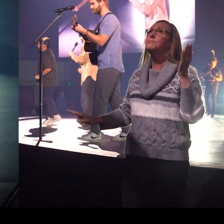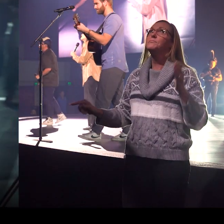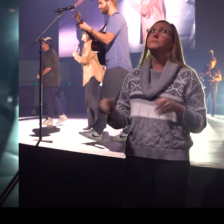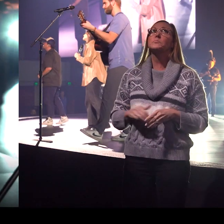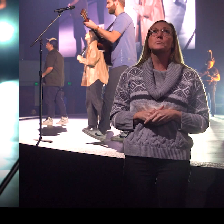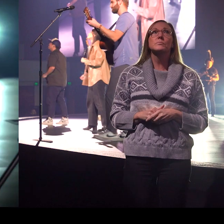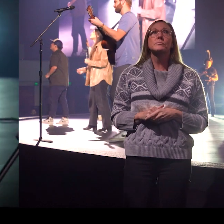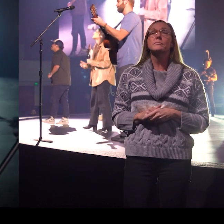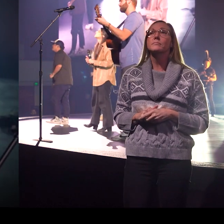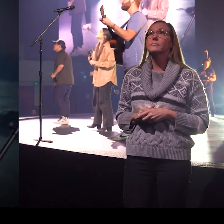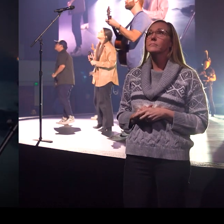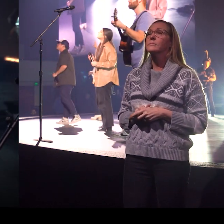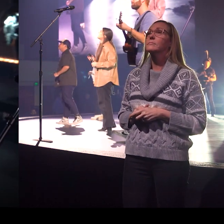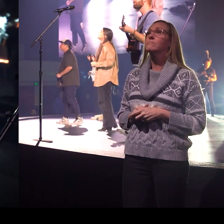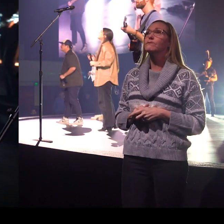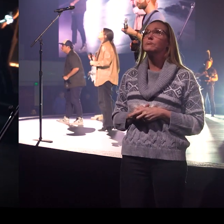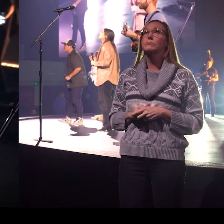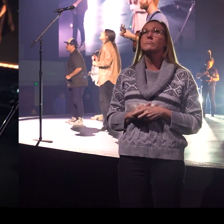Lord.